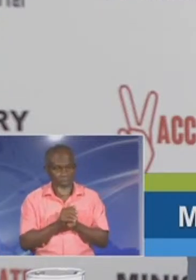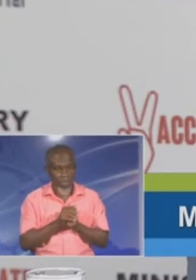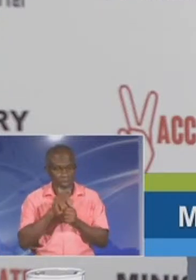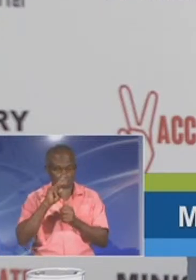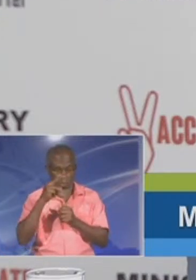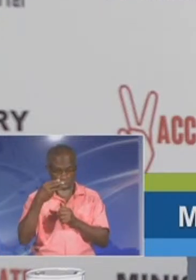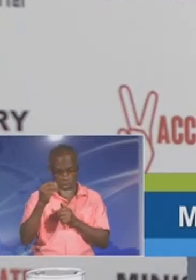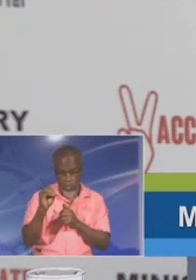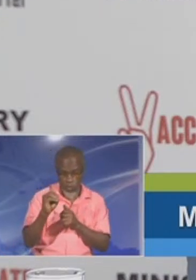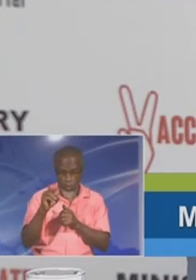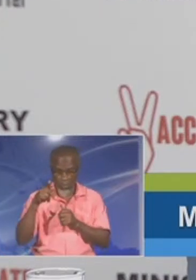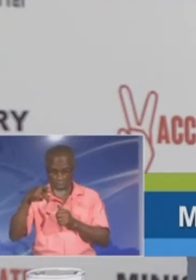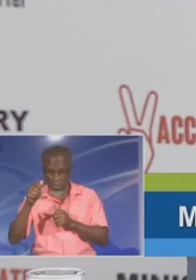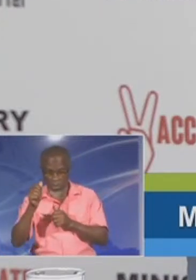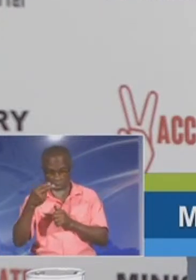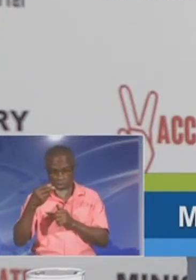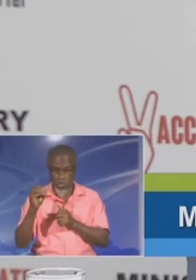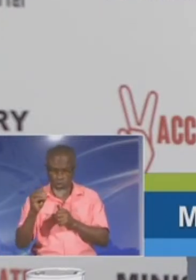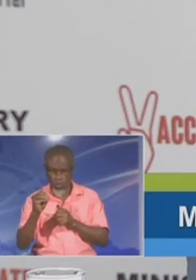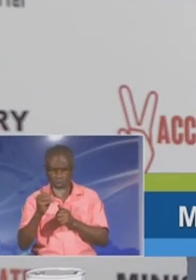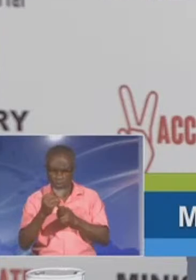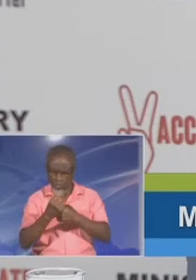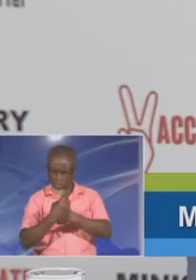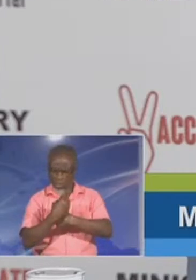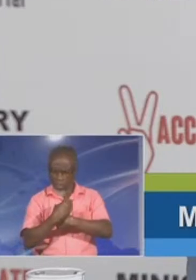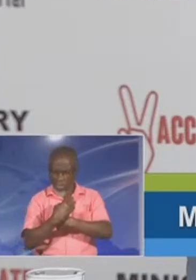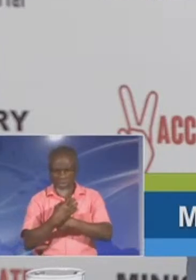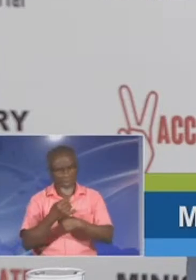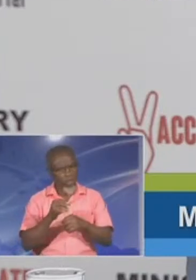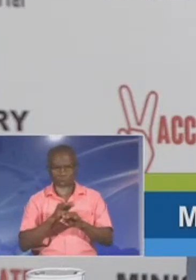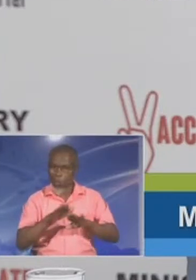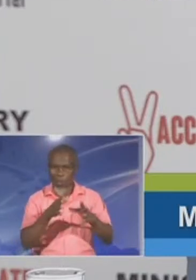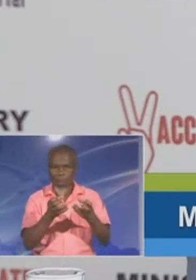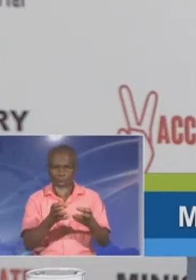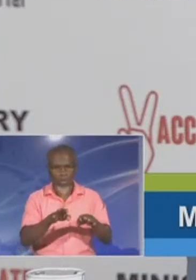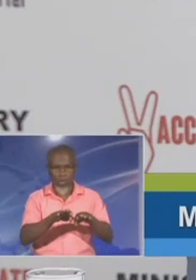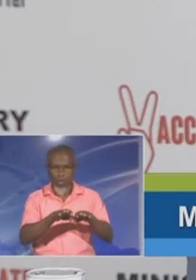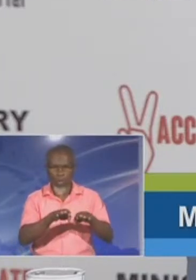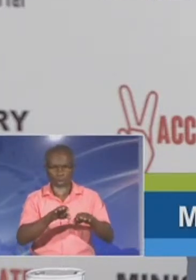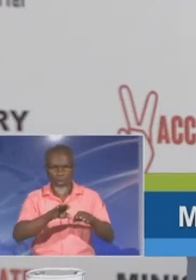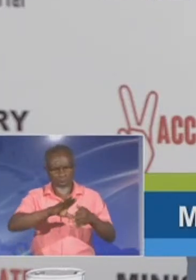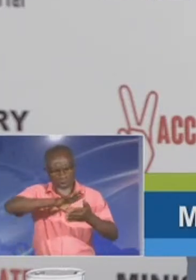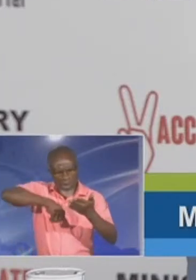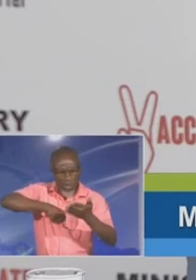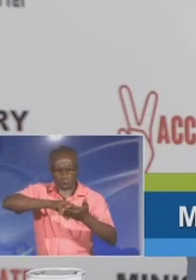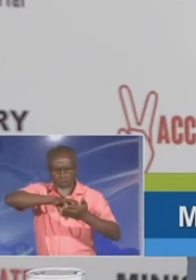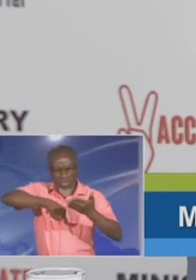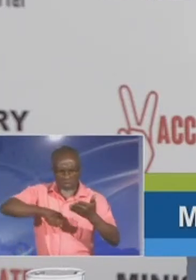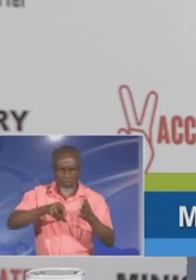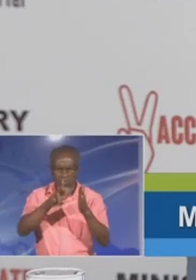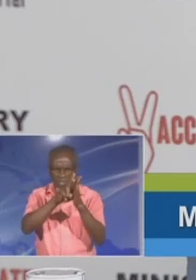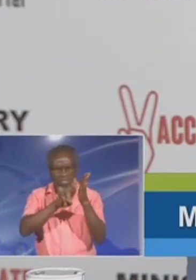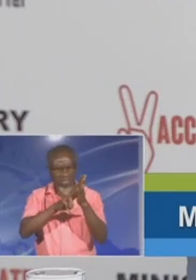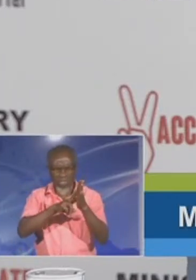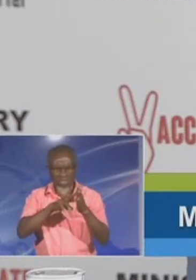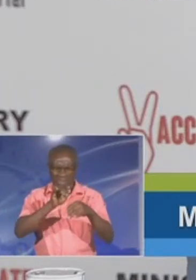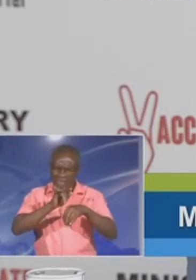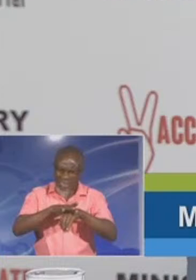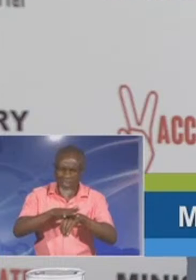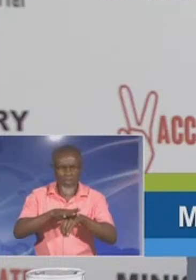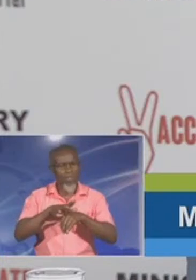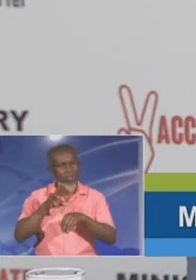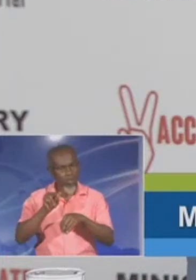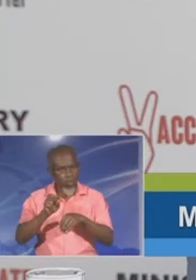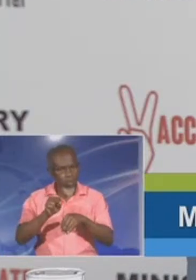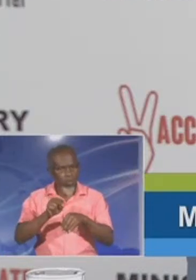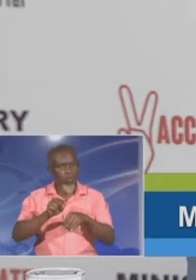recommended, you don't want to remove precautionary measures too early. Too early means that you have assessed the risks, you